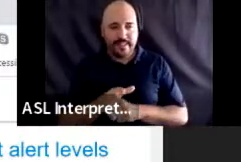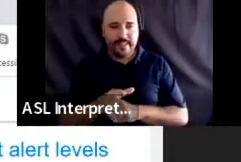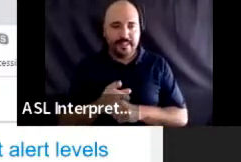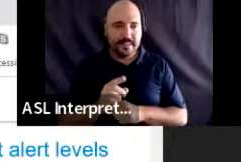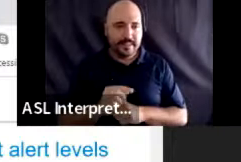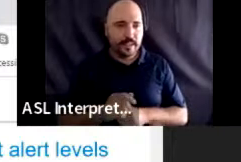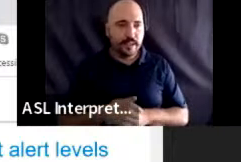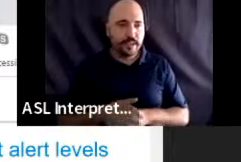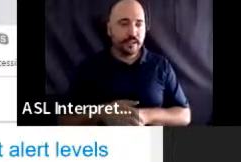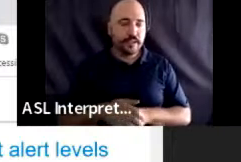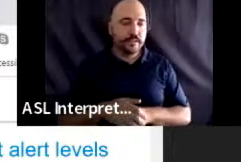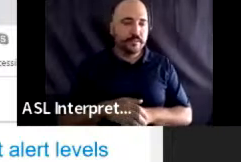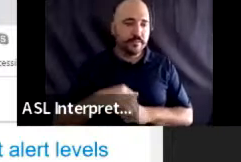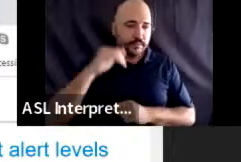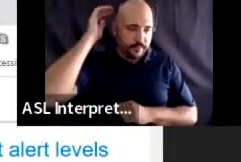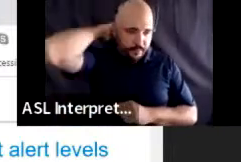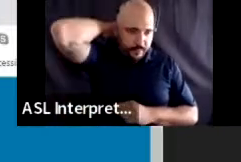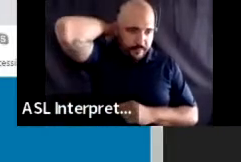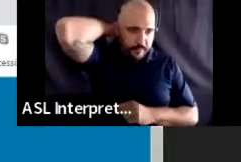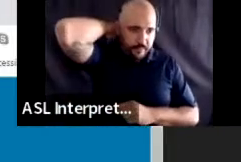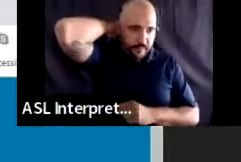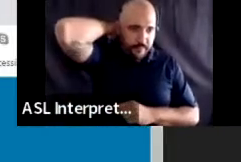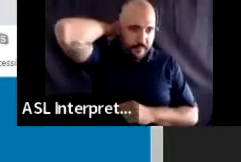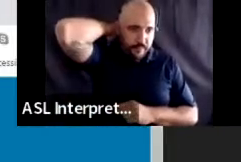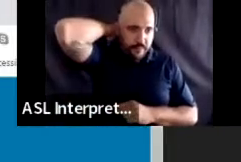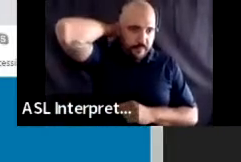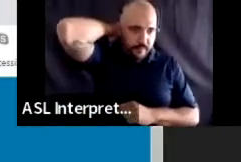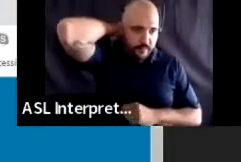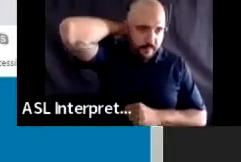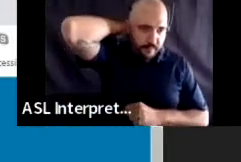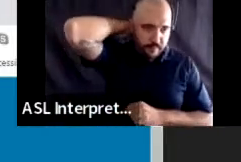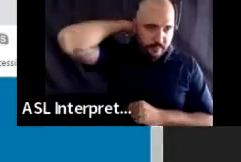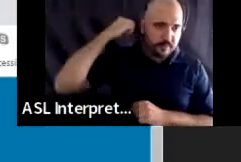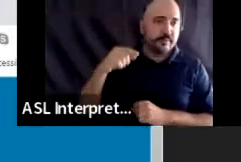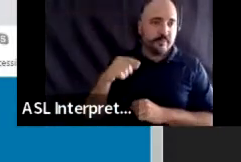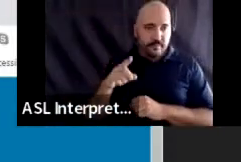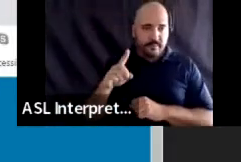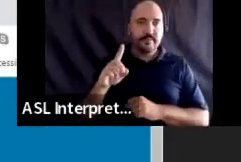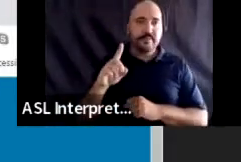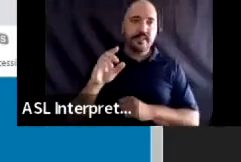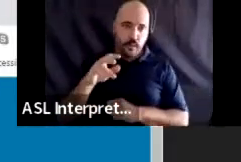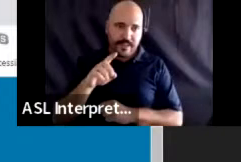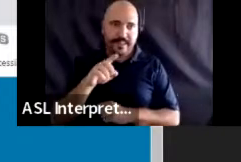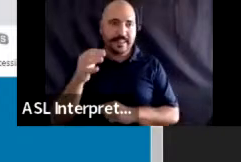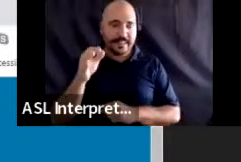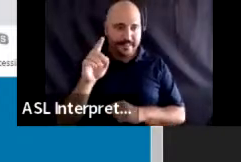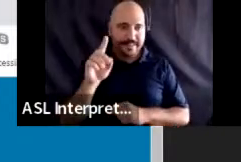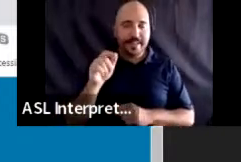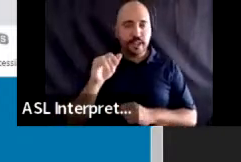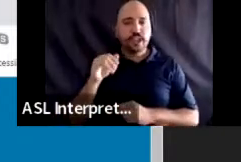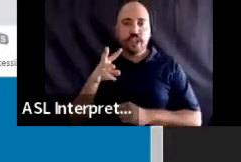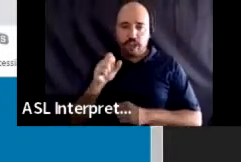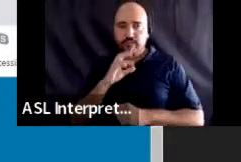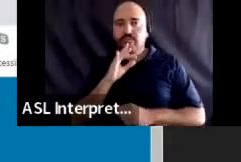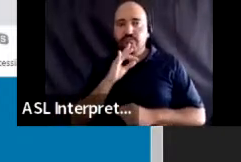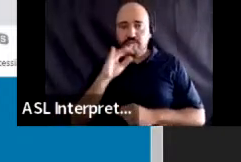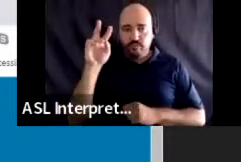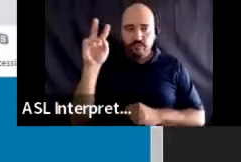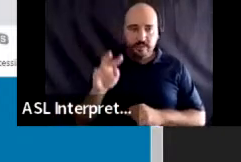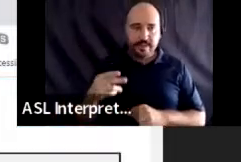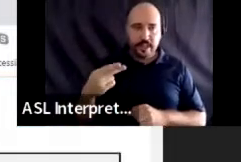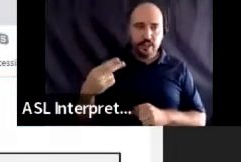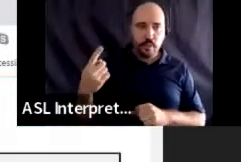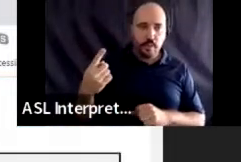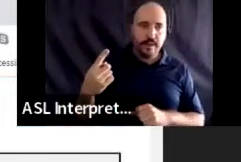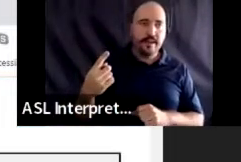Slower. All right, so No prior heading. COVID-19 data heading level 1. COVID-19 data, right? That's an H1. Latest